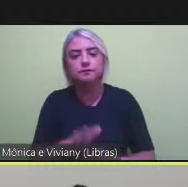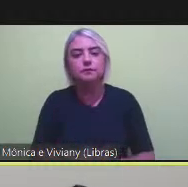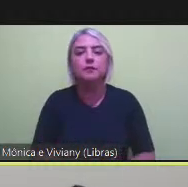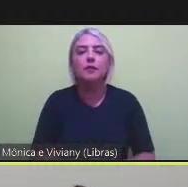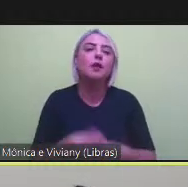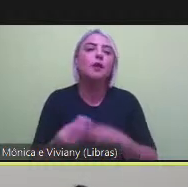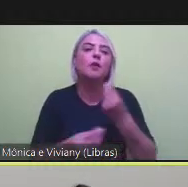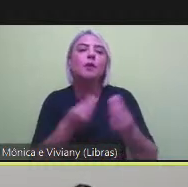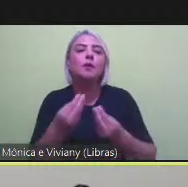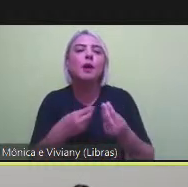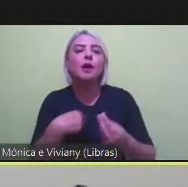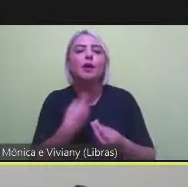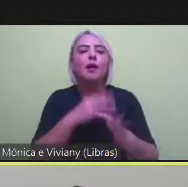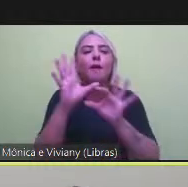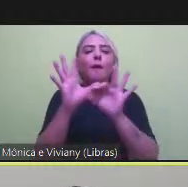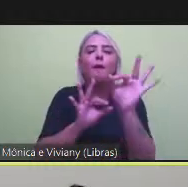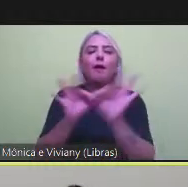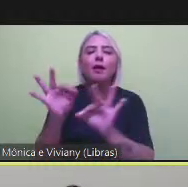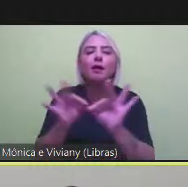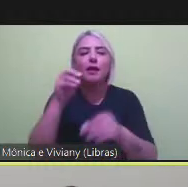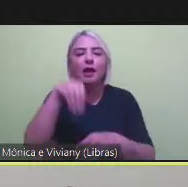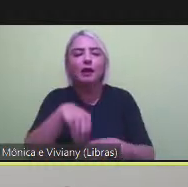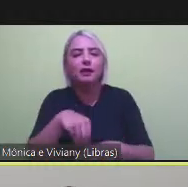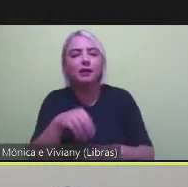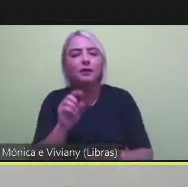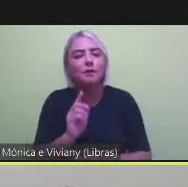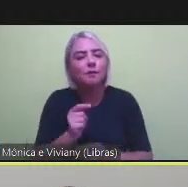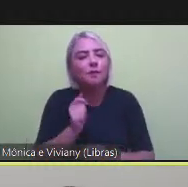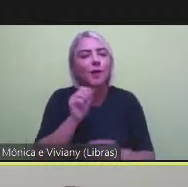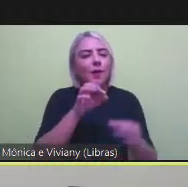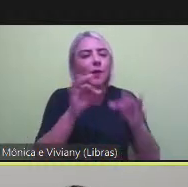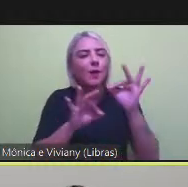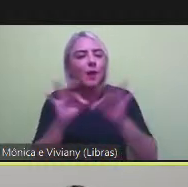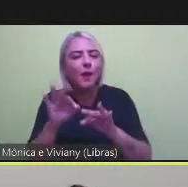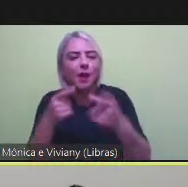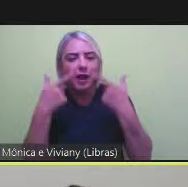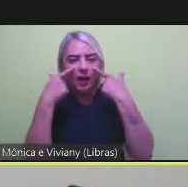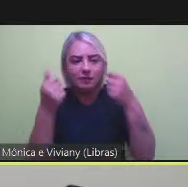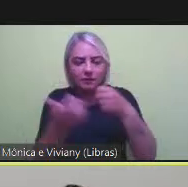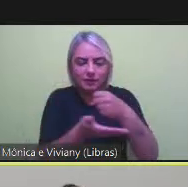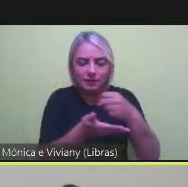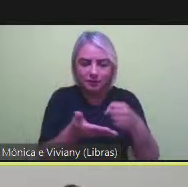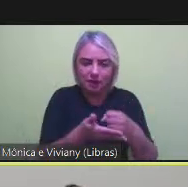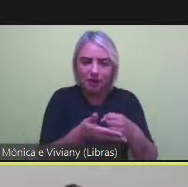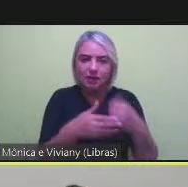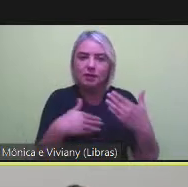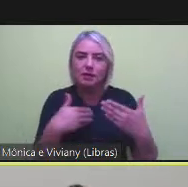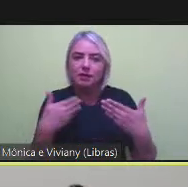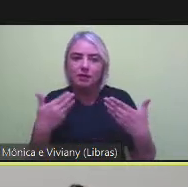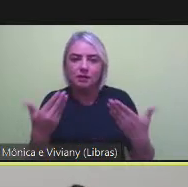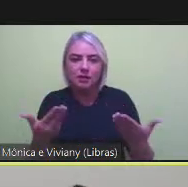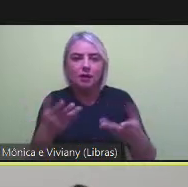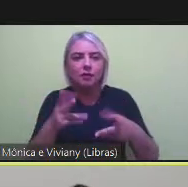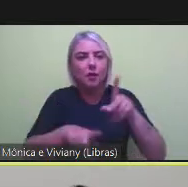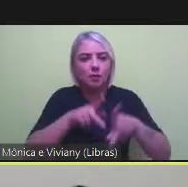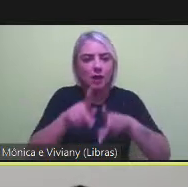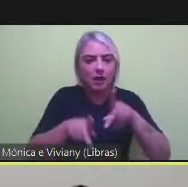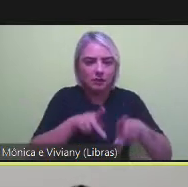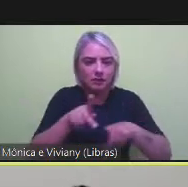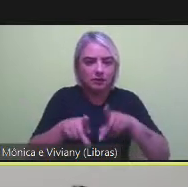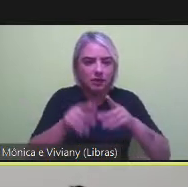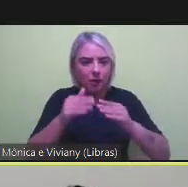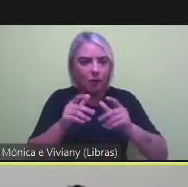Population, sorry. Now we're going to show you how it is our organization and a little bit of our organization in primary healthcare. Even with